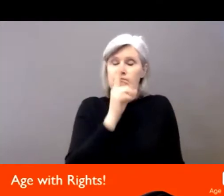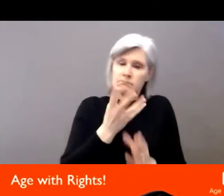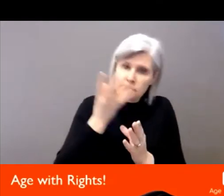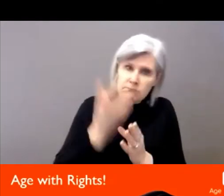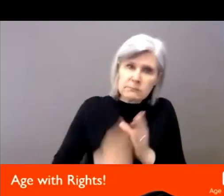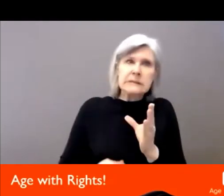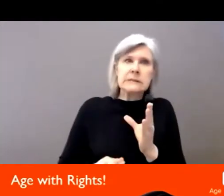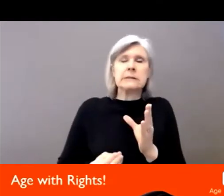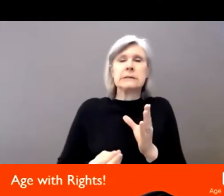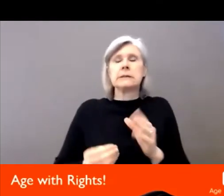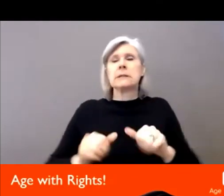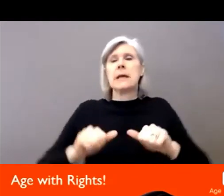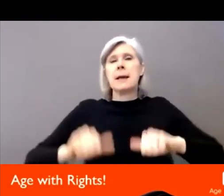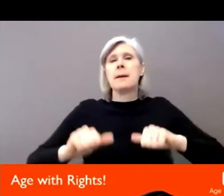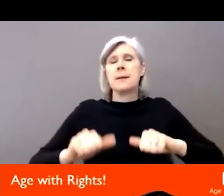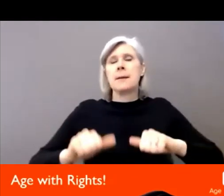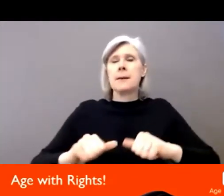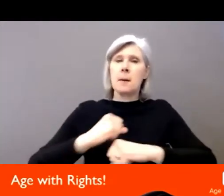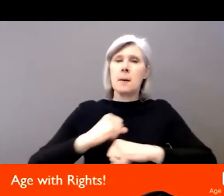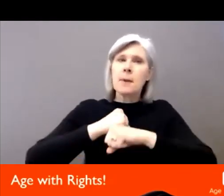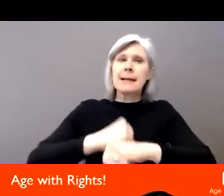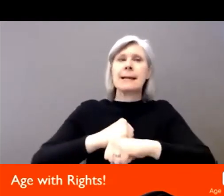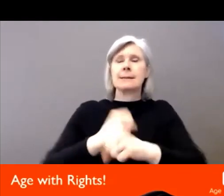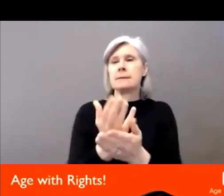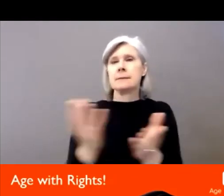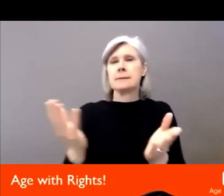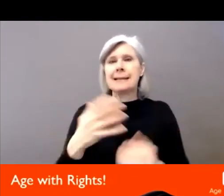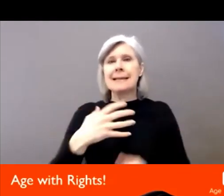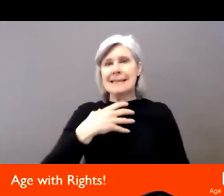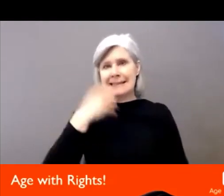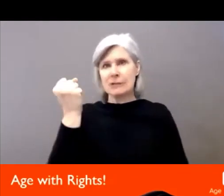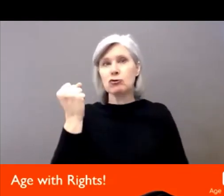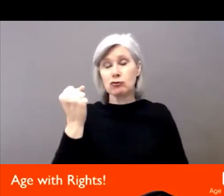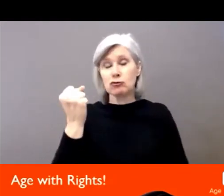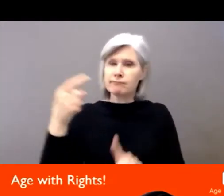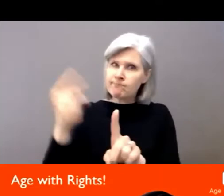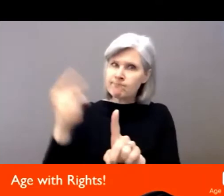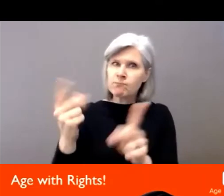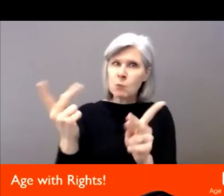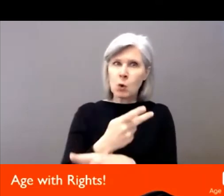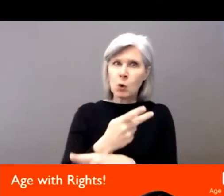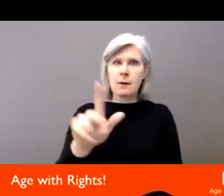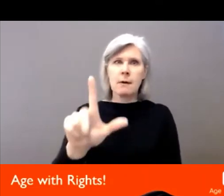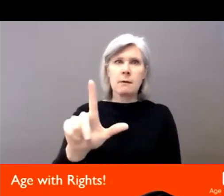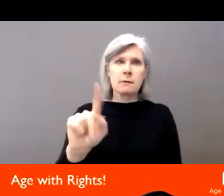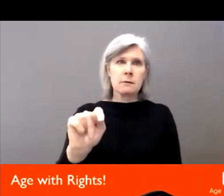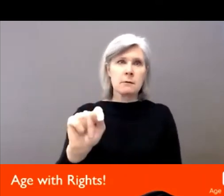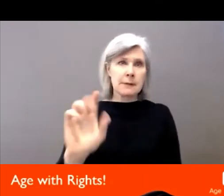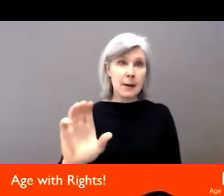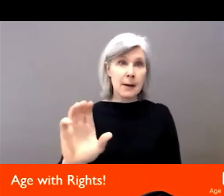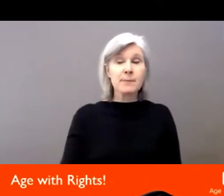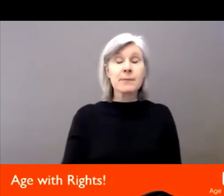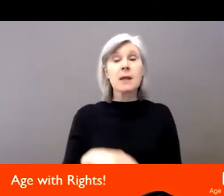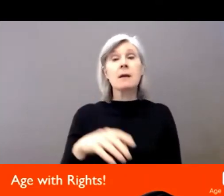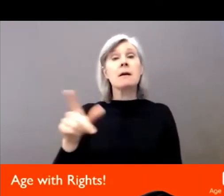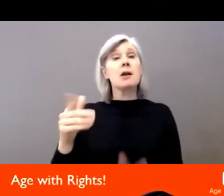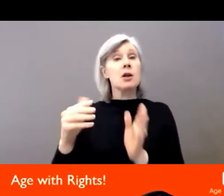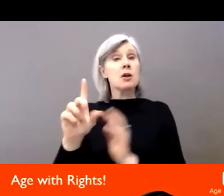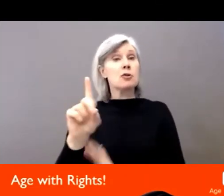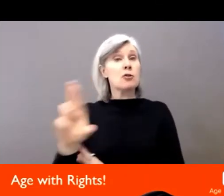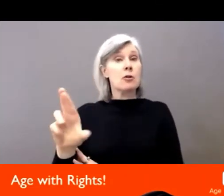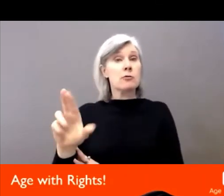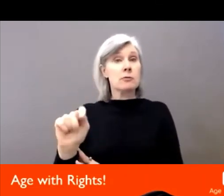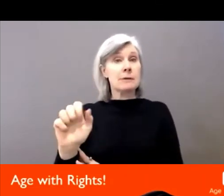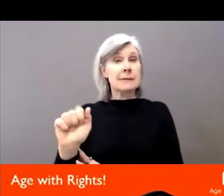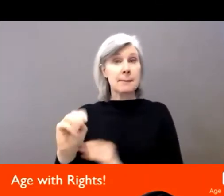in long-term care. Even worse, she goes on, is that in the second wave, we warned of the resurgence,